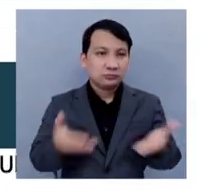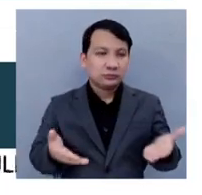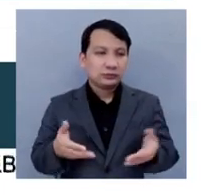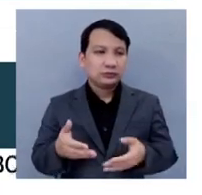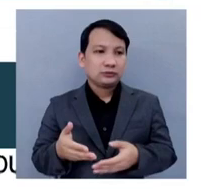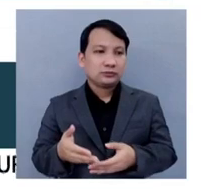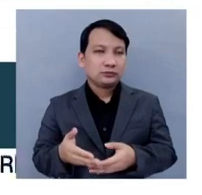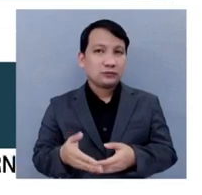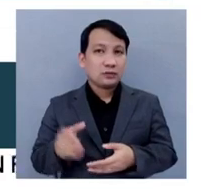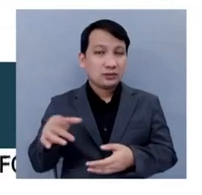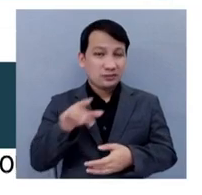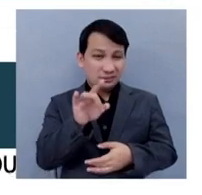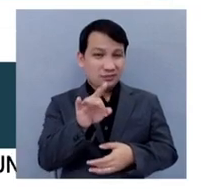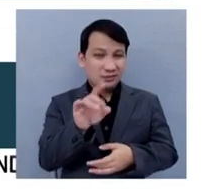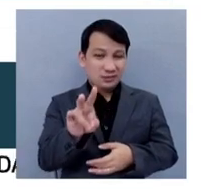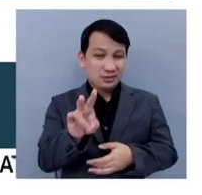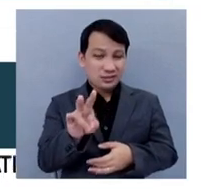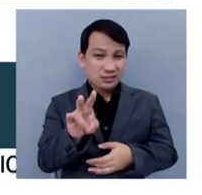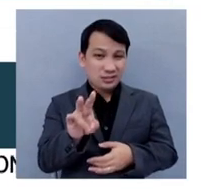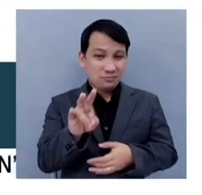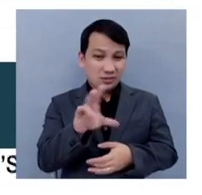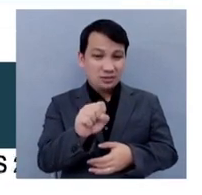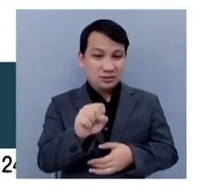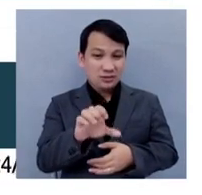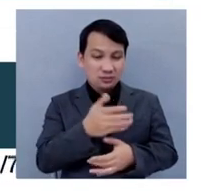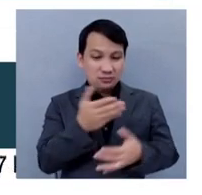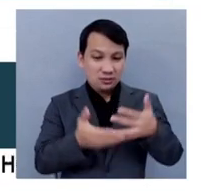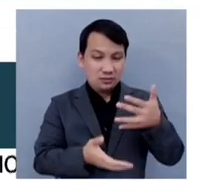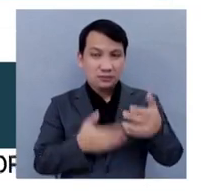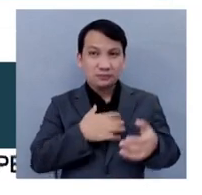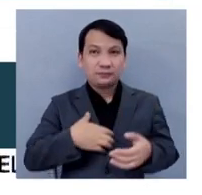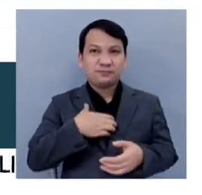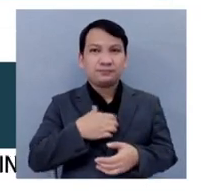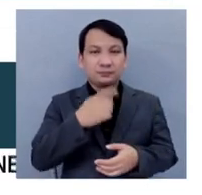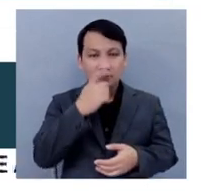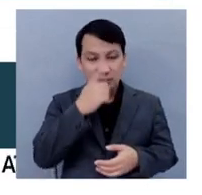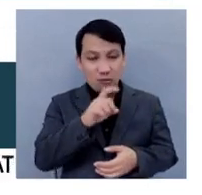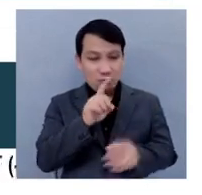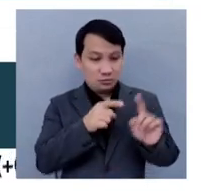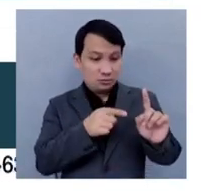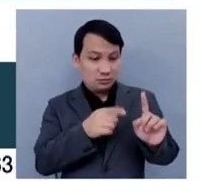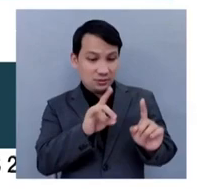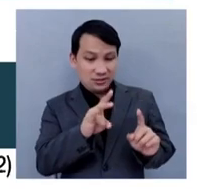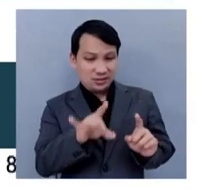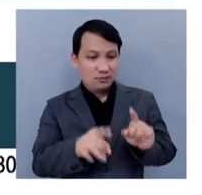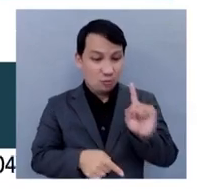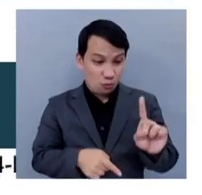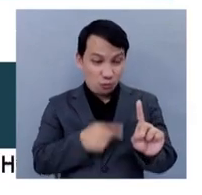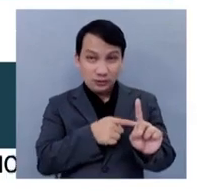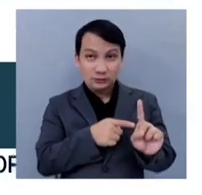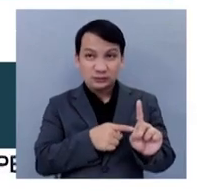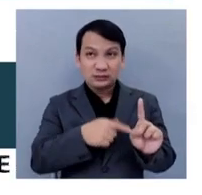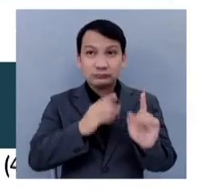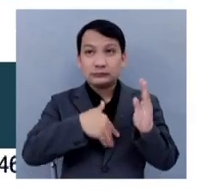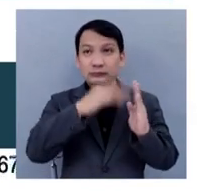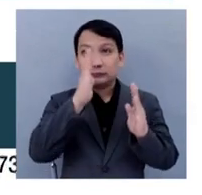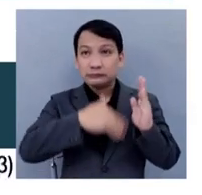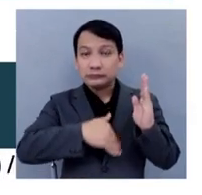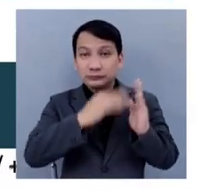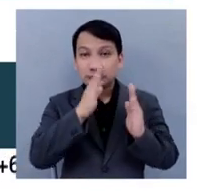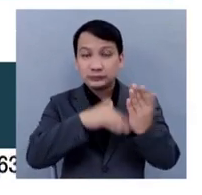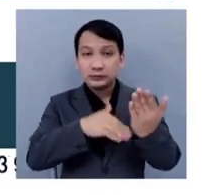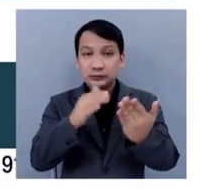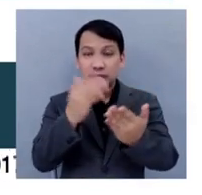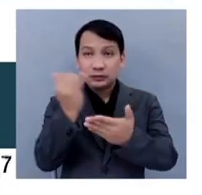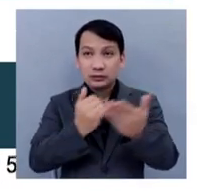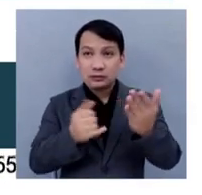of the 87 cases you mentioned, for example, at least one of those cases involves paintings that Imelda Marcos has tried